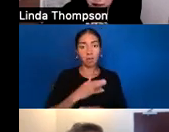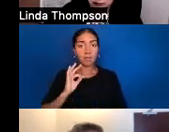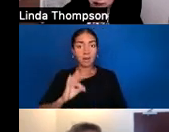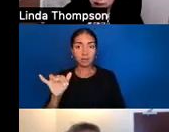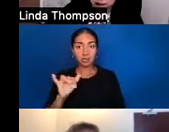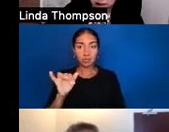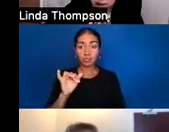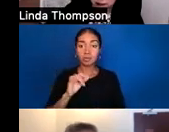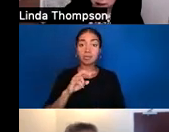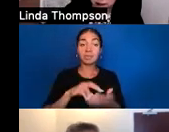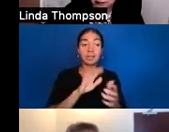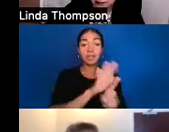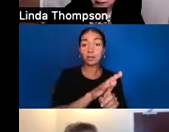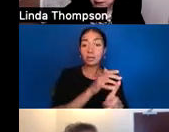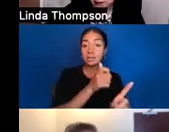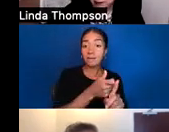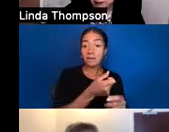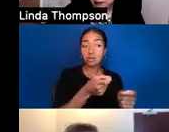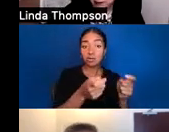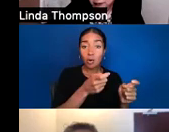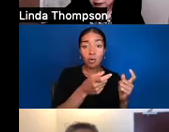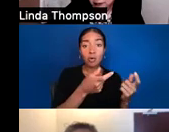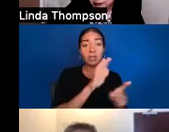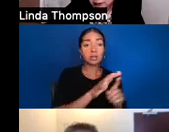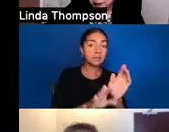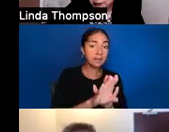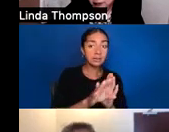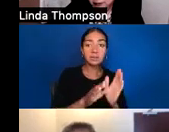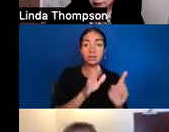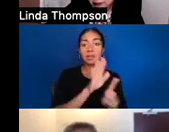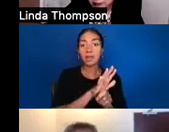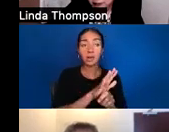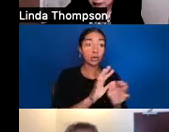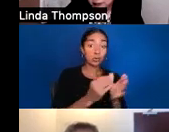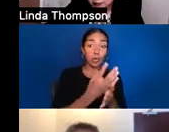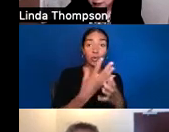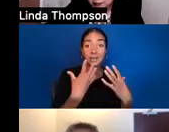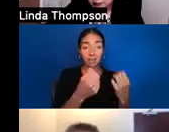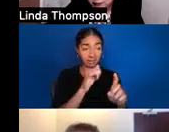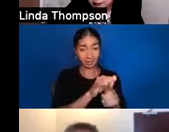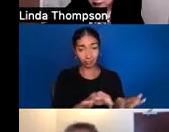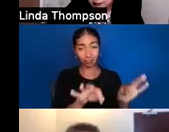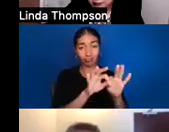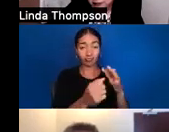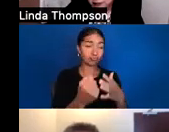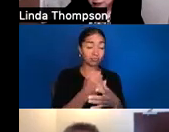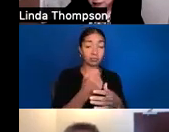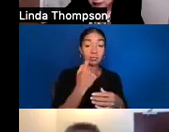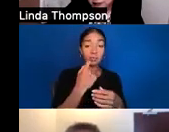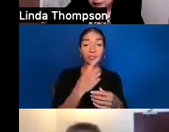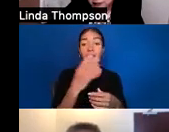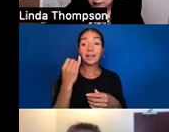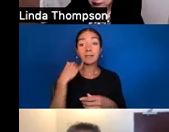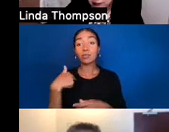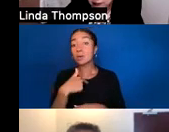their autonomy and their development and growth and healing that matter. And it can come at a cost if we're not careful